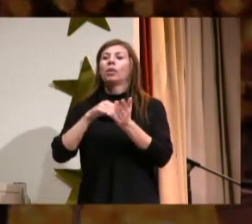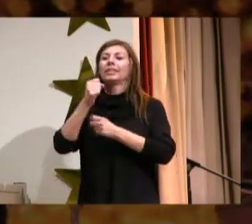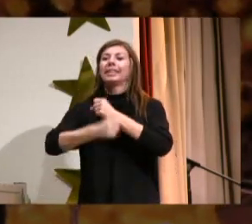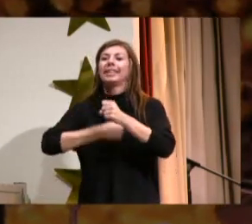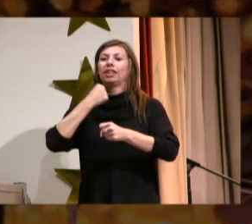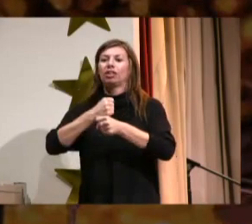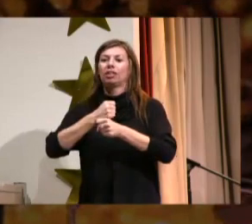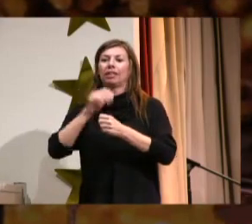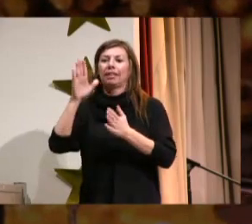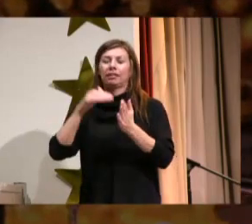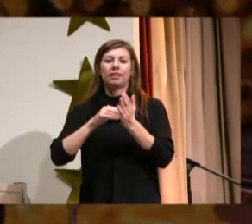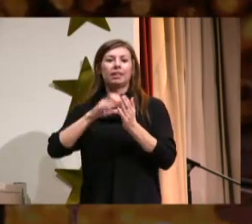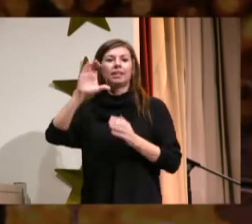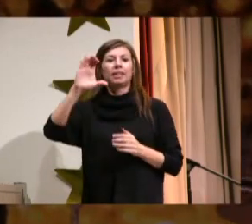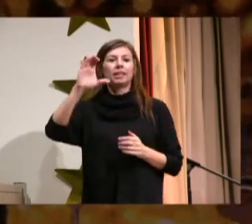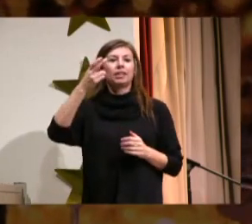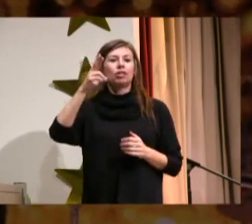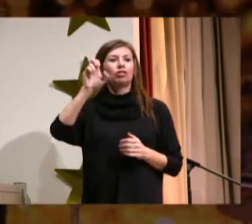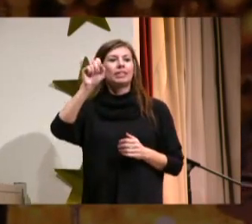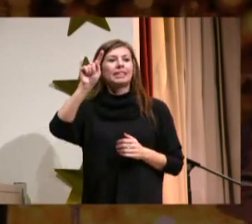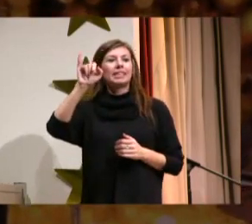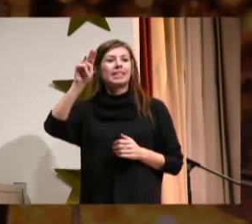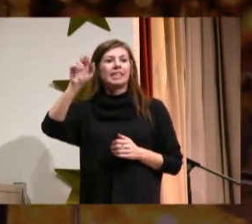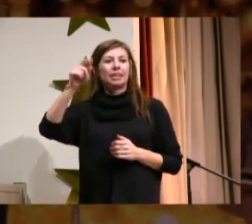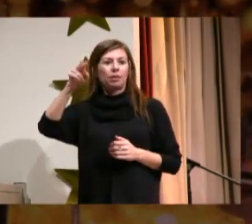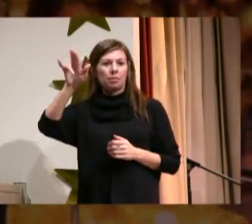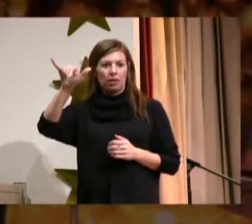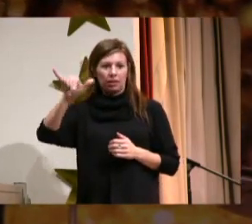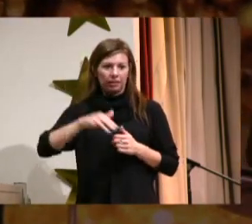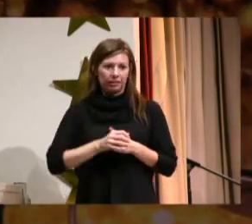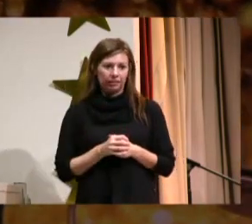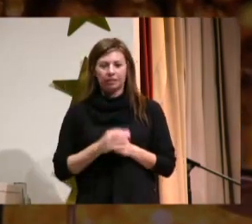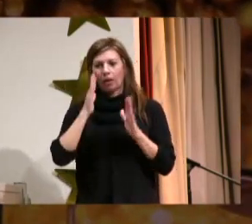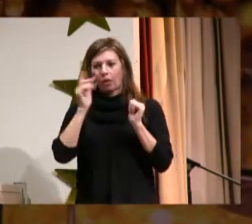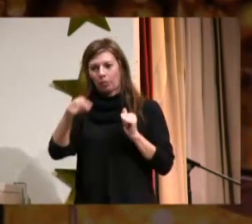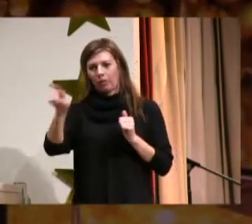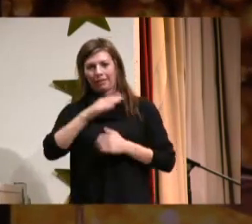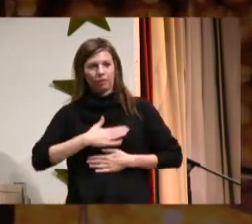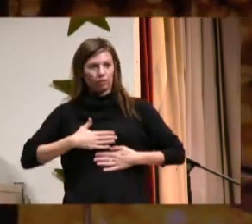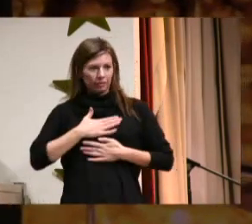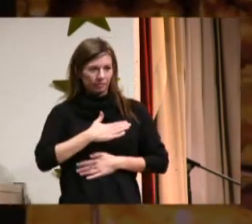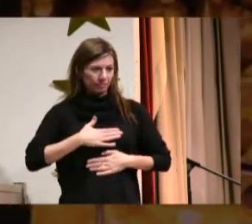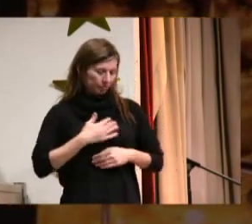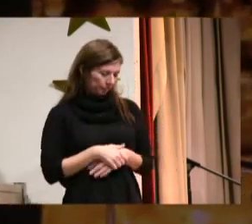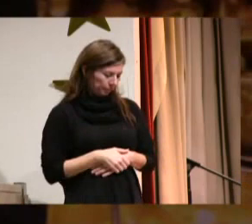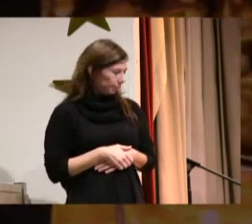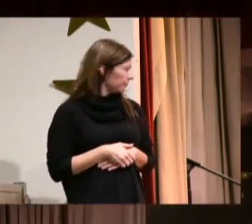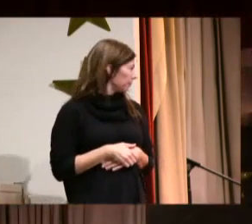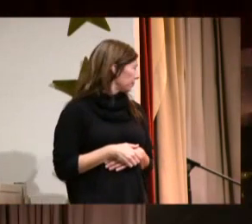this is a thousand years. It was directed by Christina Perry, and I hope you enjoy it as much as we enjoy playing it.